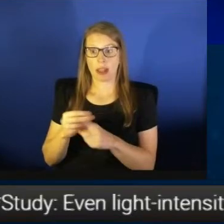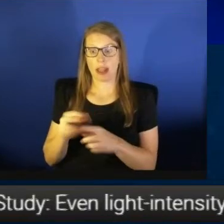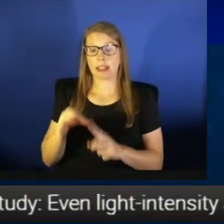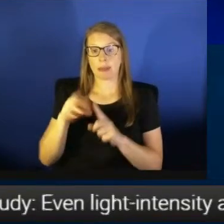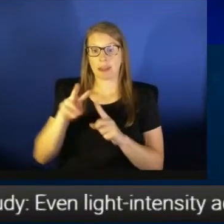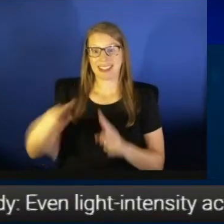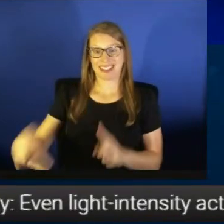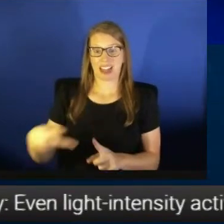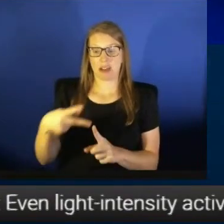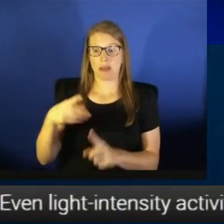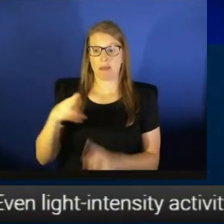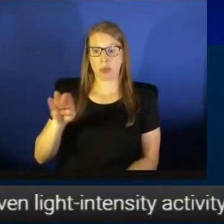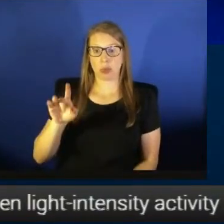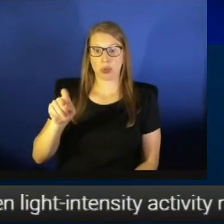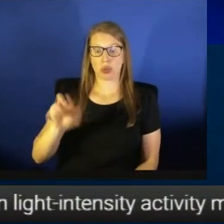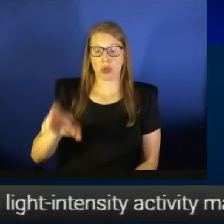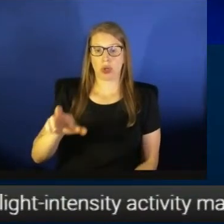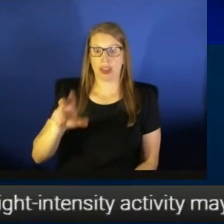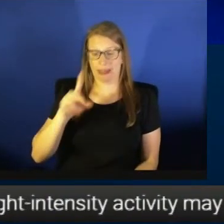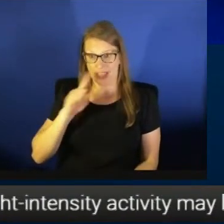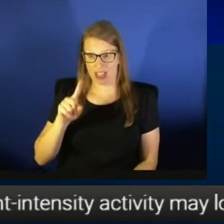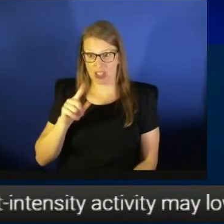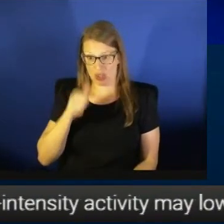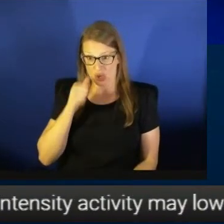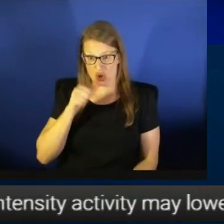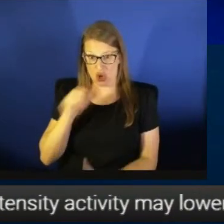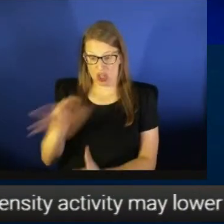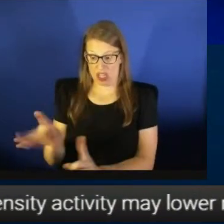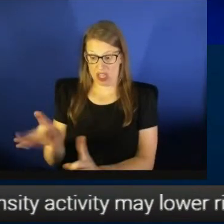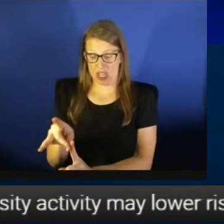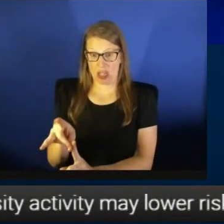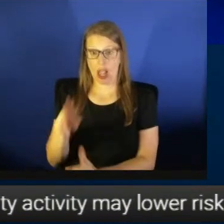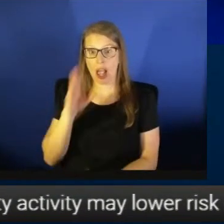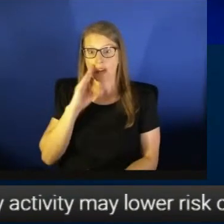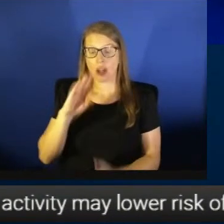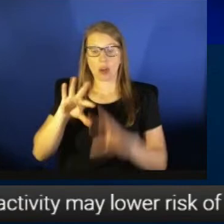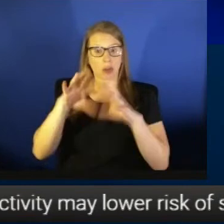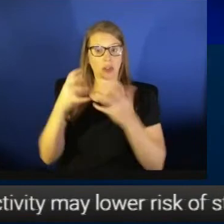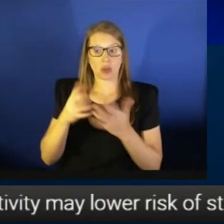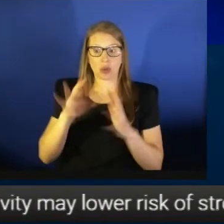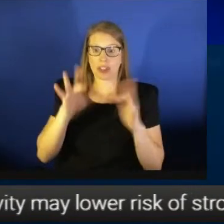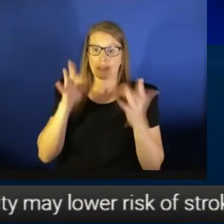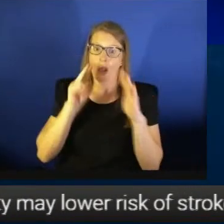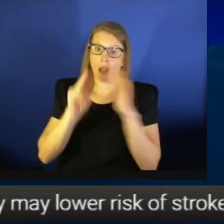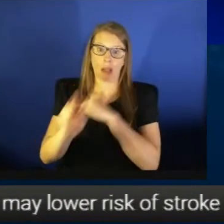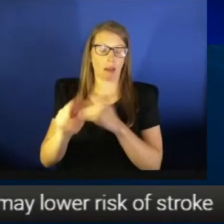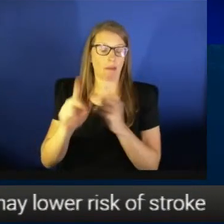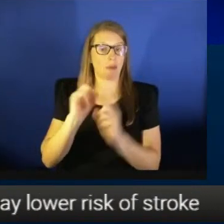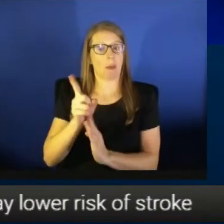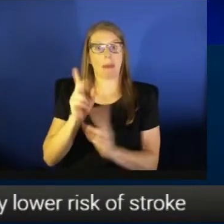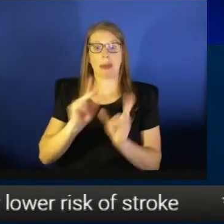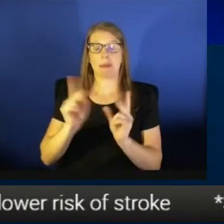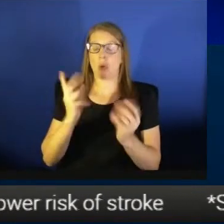think she'll get it, the little girl? I mean, I know it's the crystal ball moment. I think it's just people looking for some sort of,